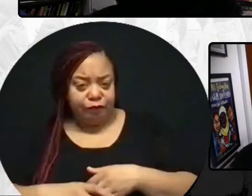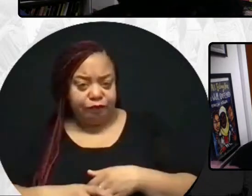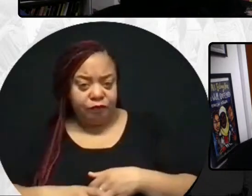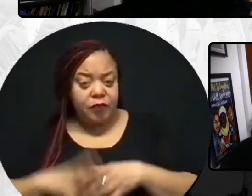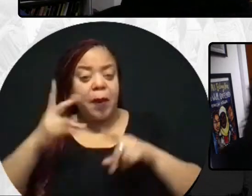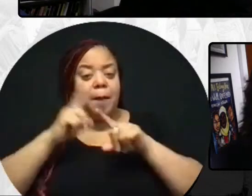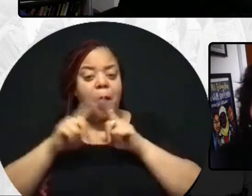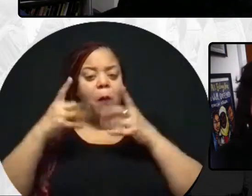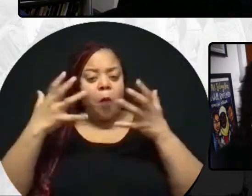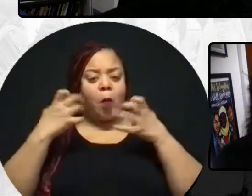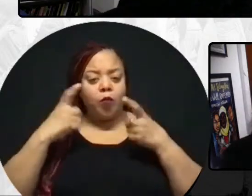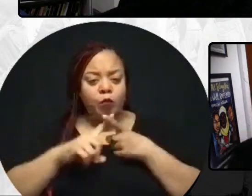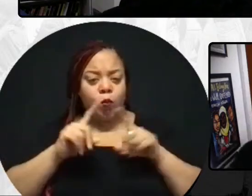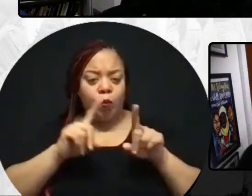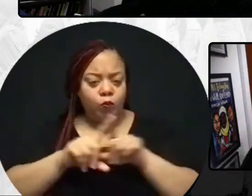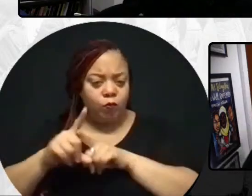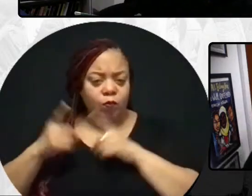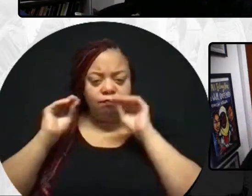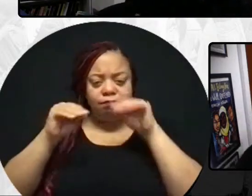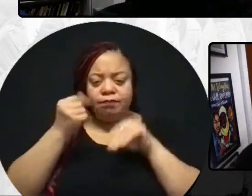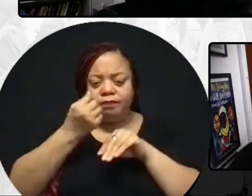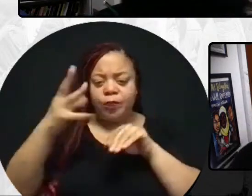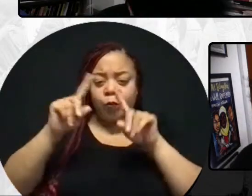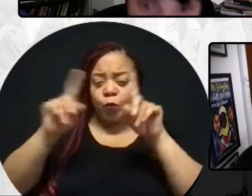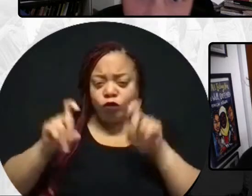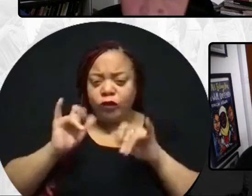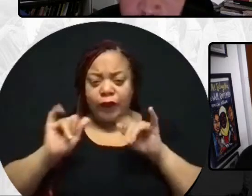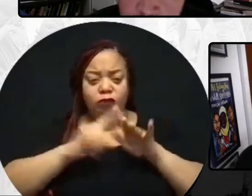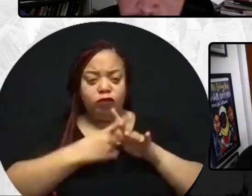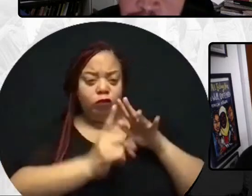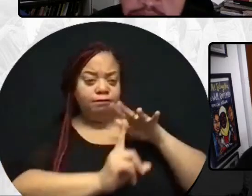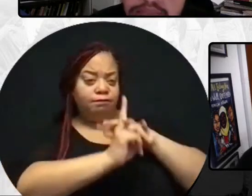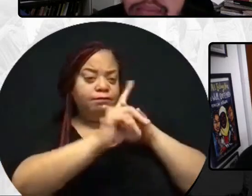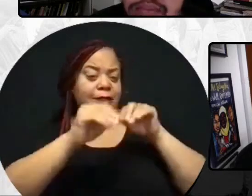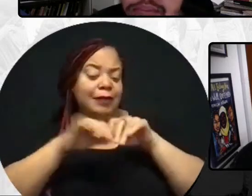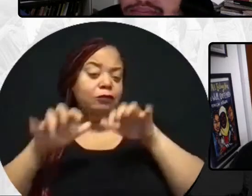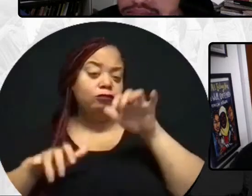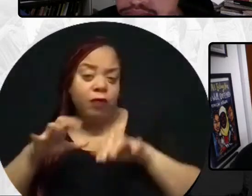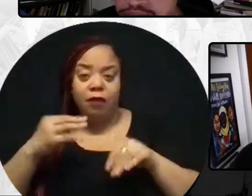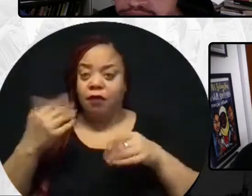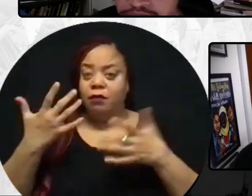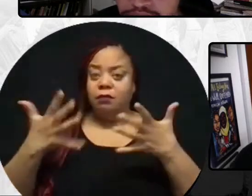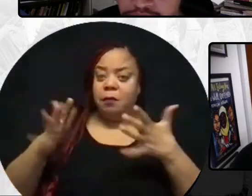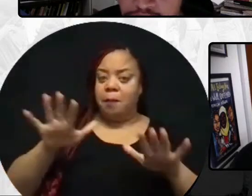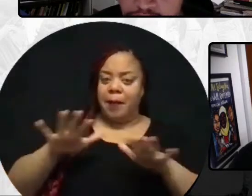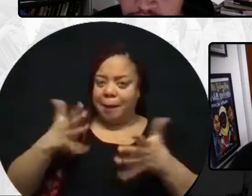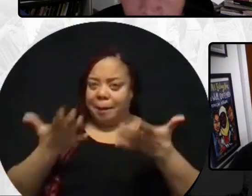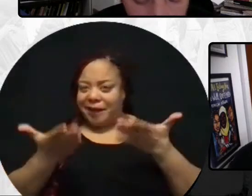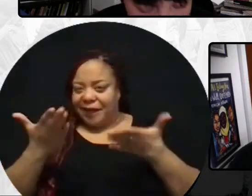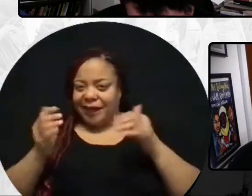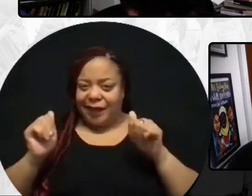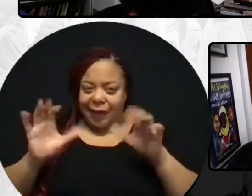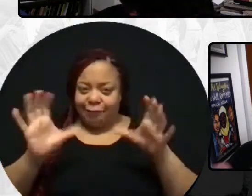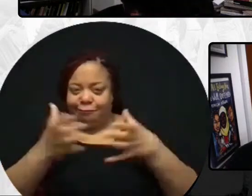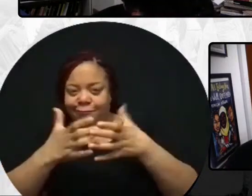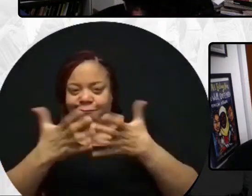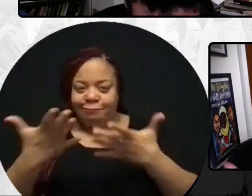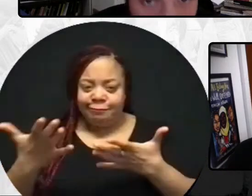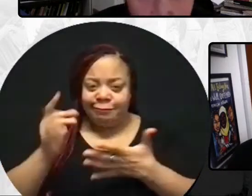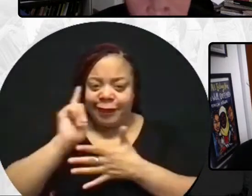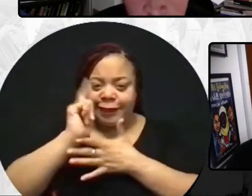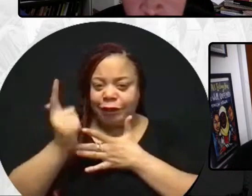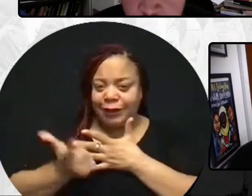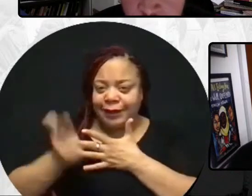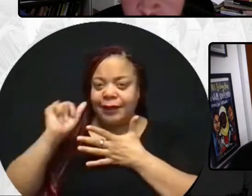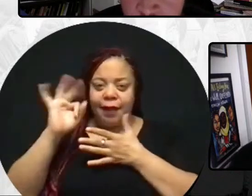maybe kind of a culminating series of remarks or thoughts. So some folks are, kind of asking, what it like all of, I